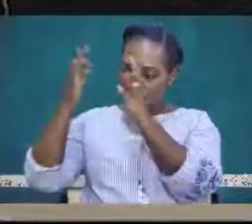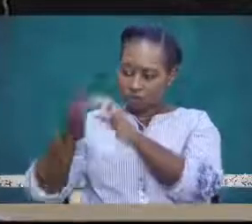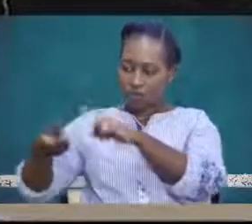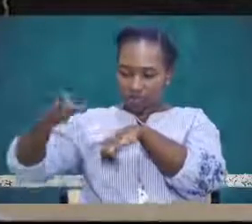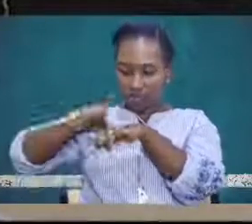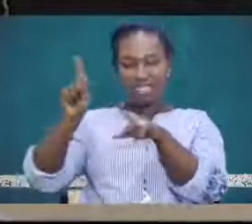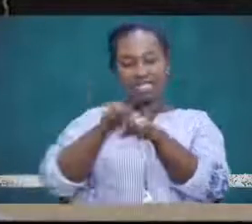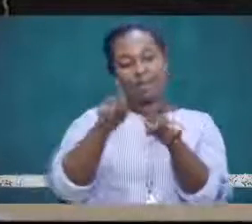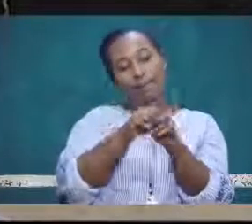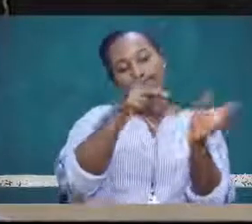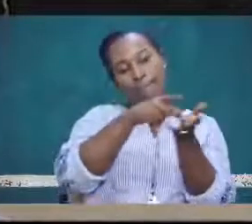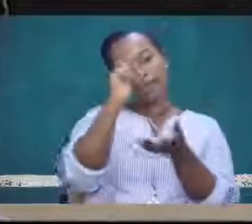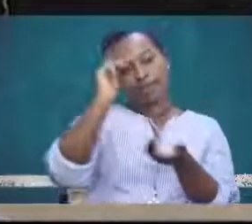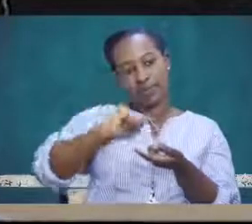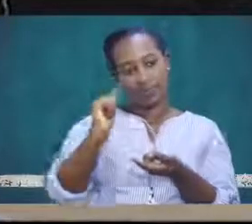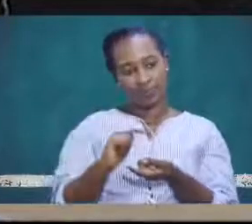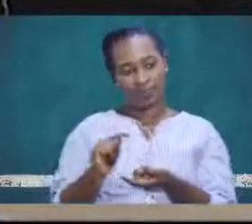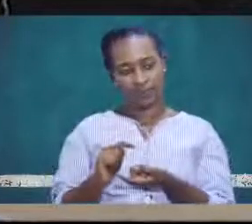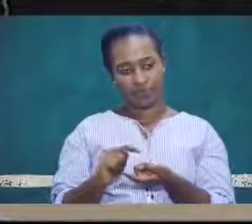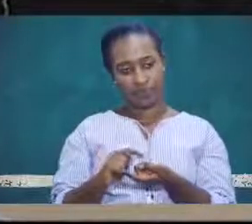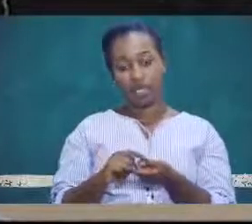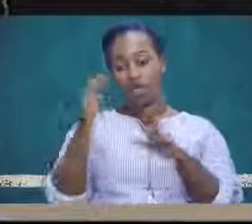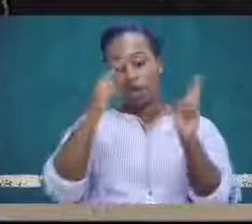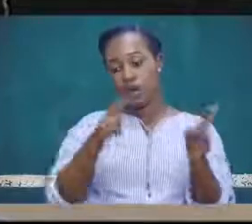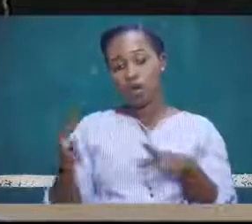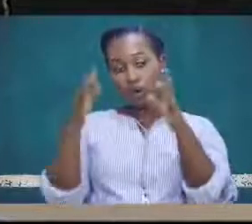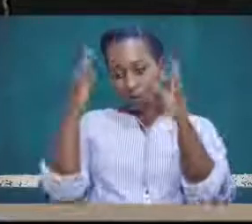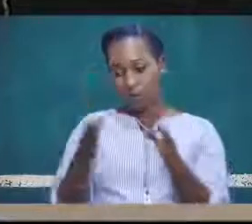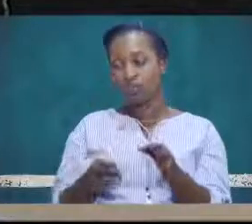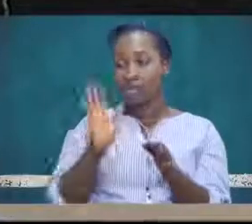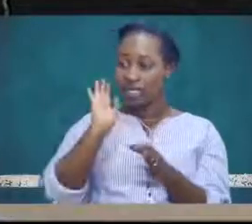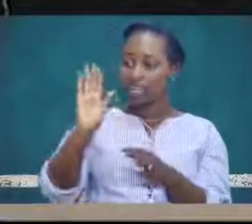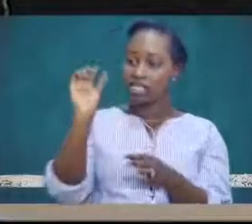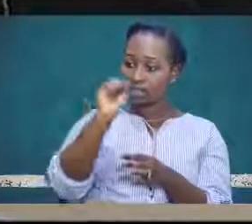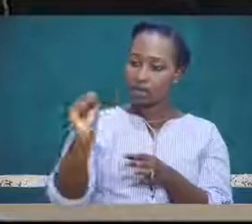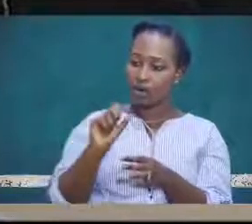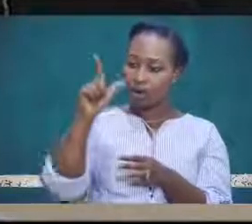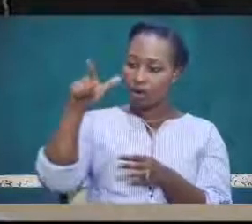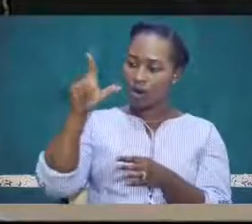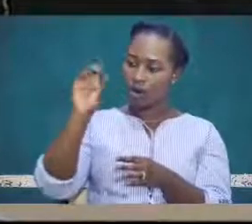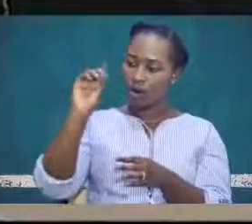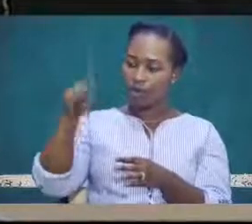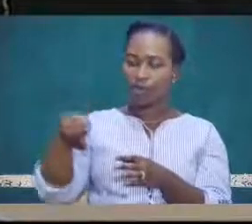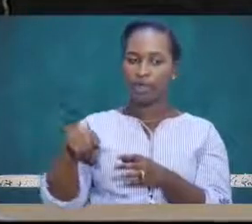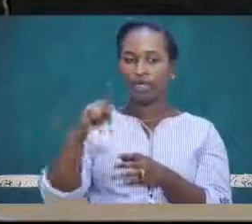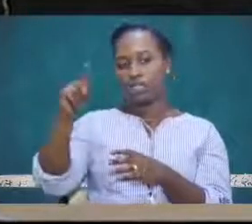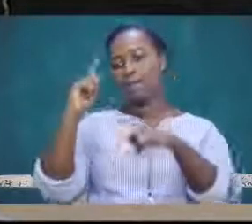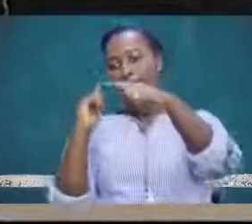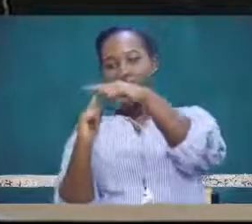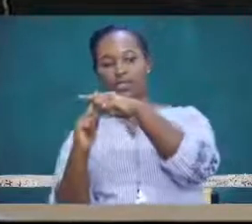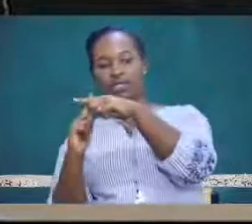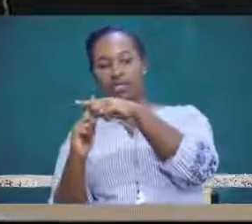is positive. So for a normal good, its slope is what? Is positive. As price increases, quantity